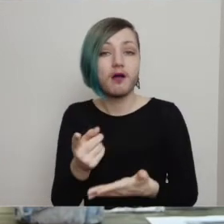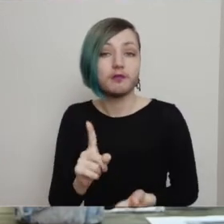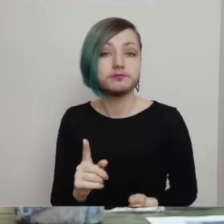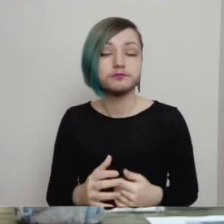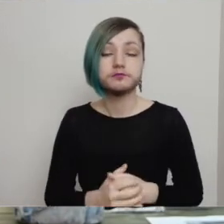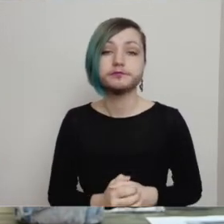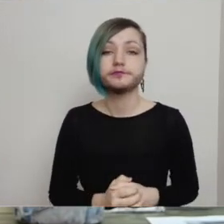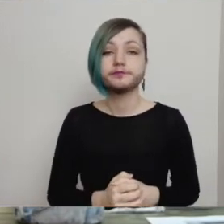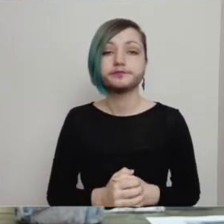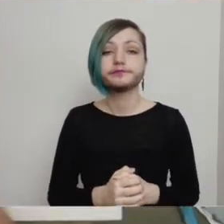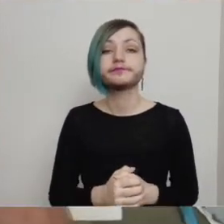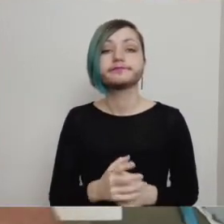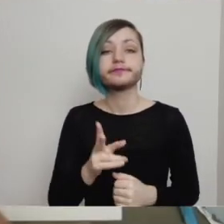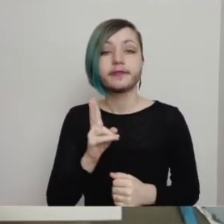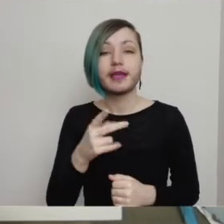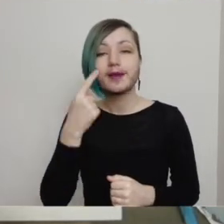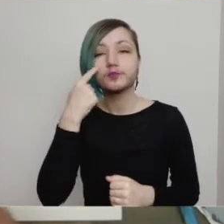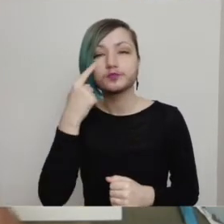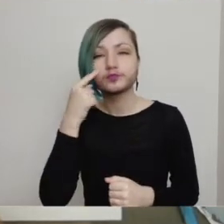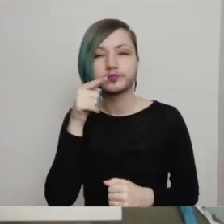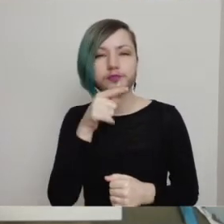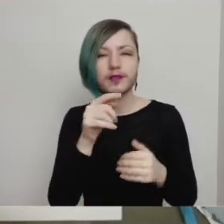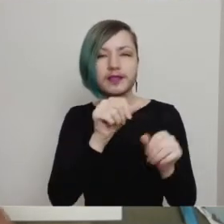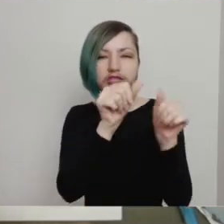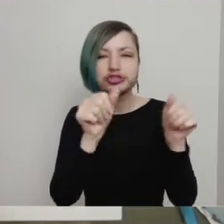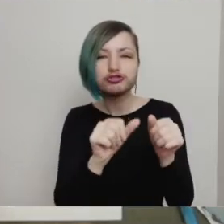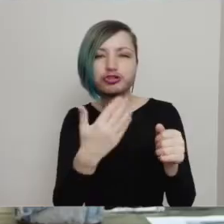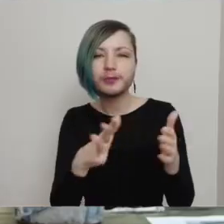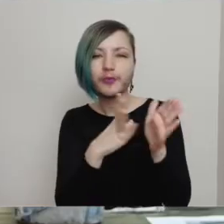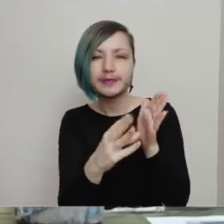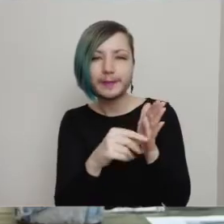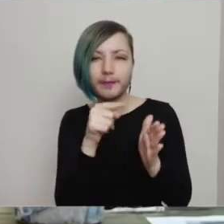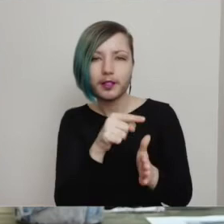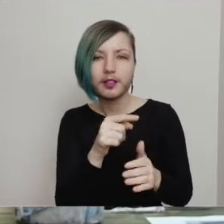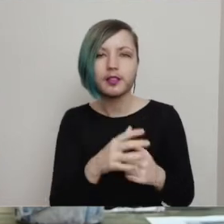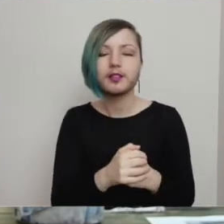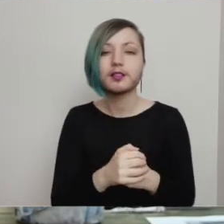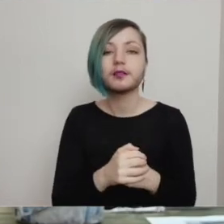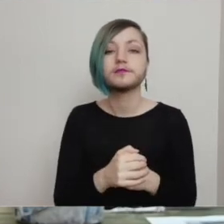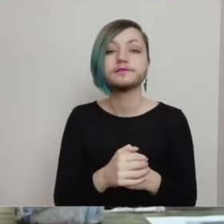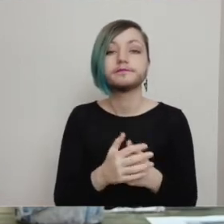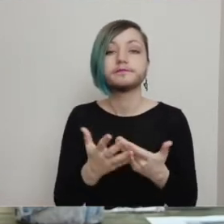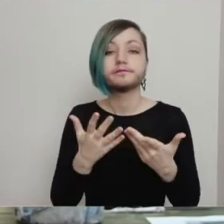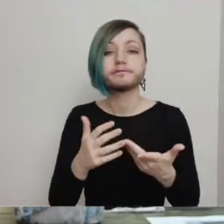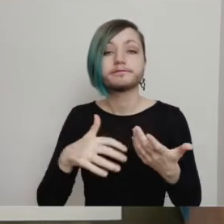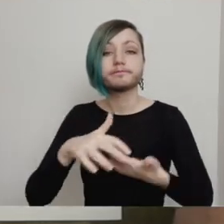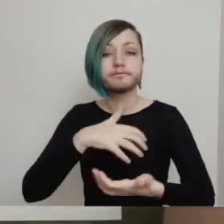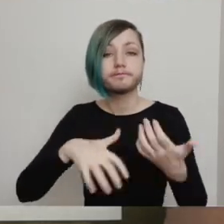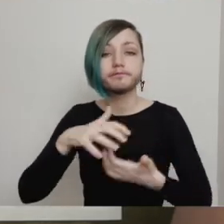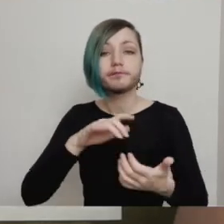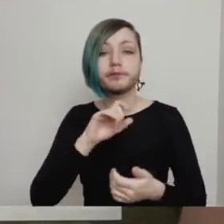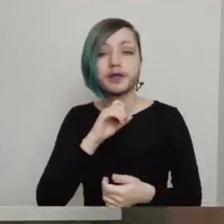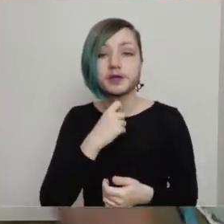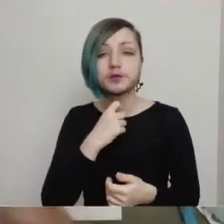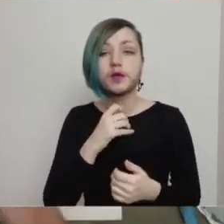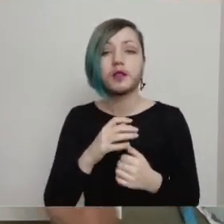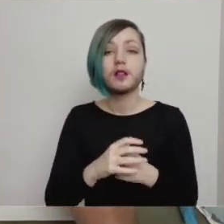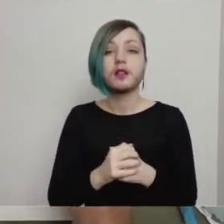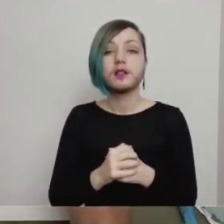looking again a bit more at some of these shapes. And all I'm going to do is mix up a kind of sort of